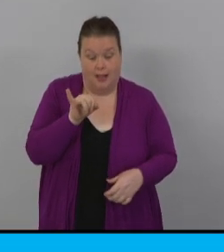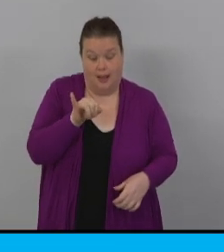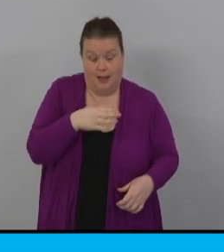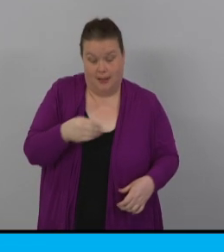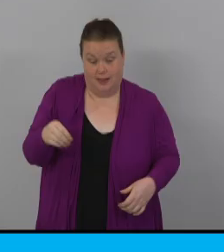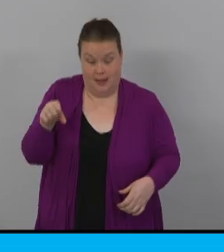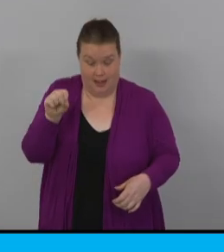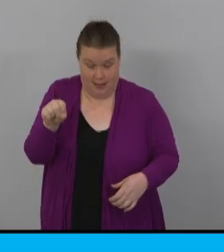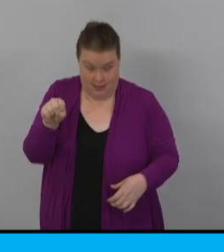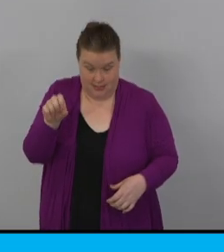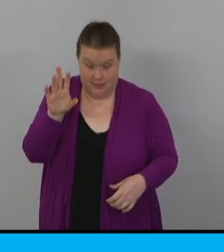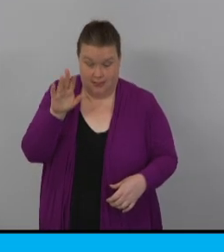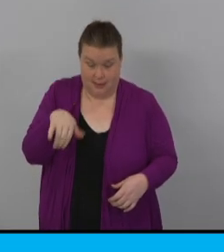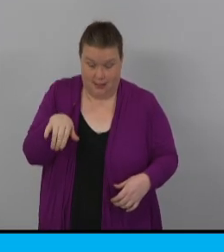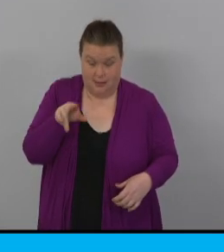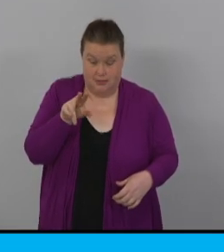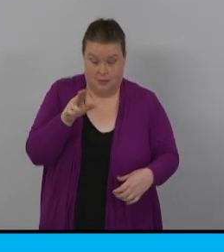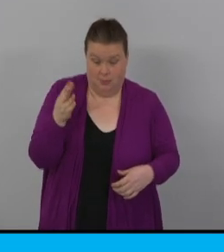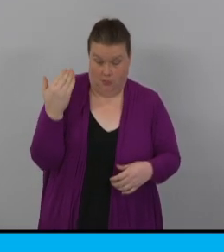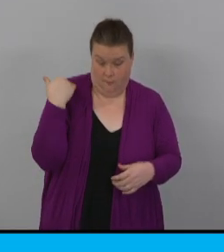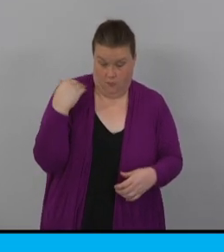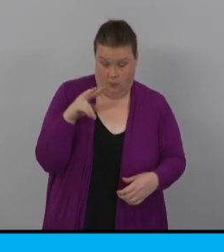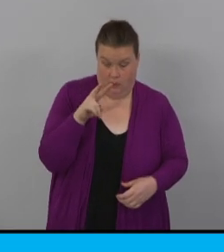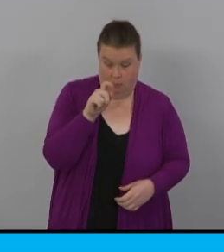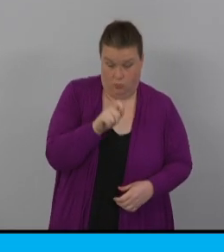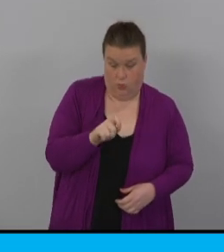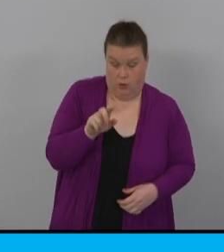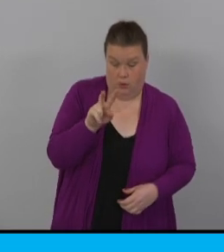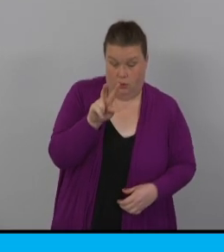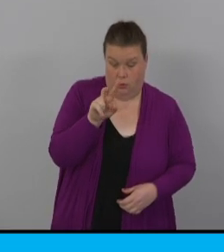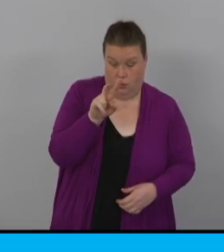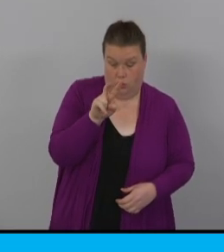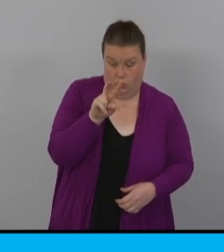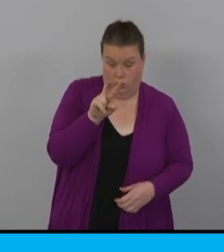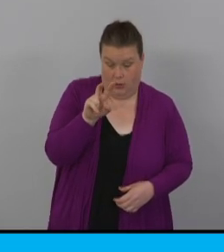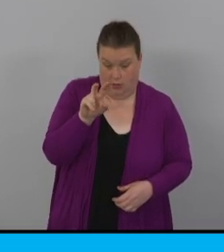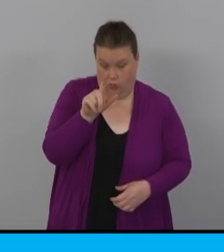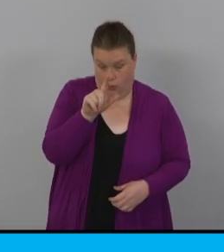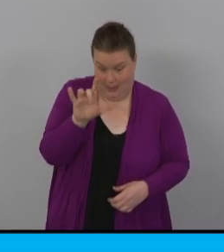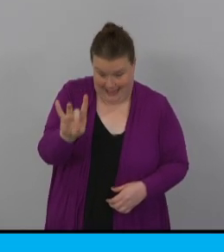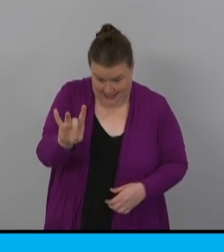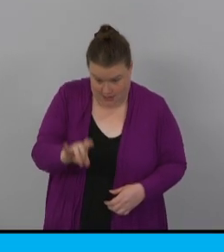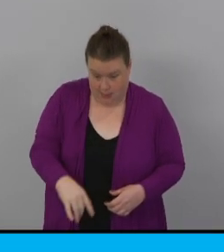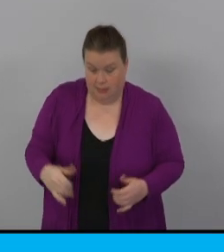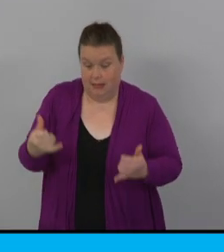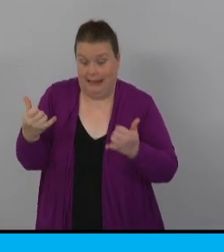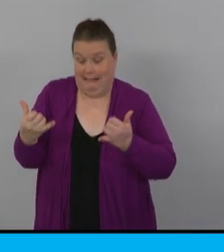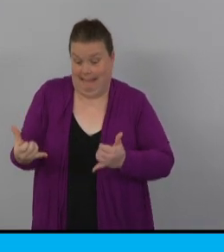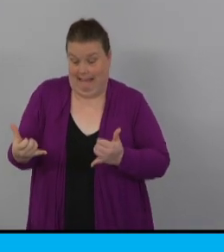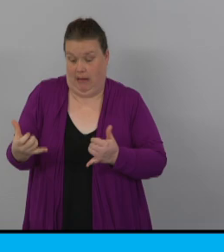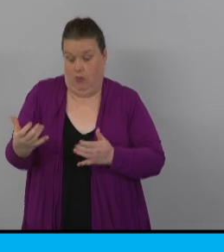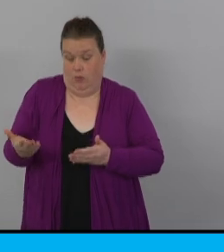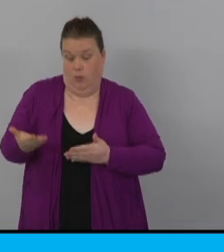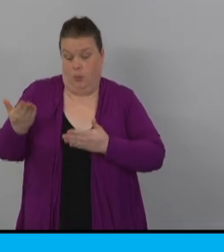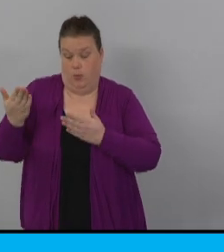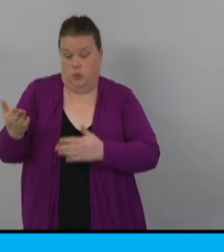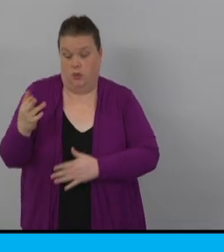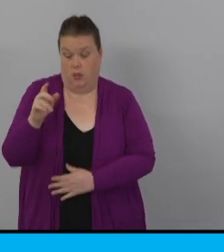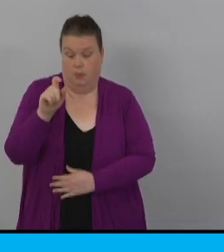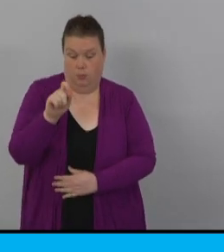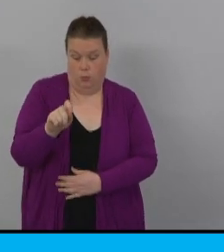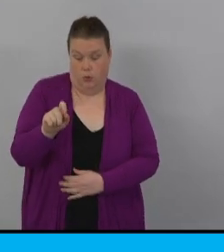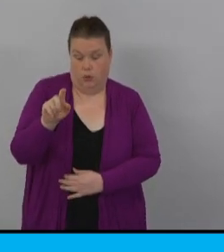28.254. We are adopting a rate of 2602 for the current year, or proposing a rate for that. And then, so that is